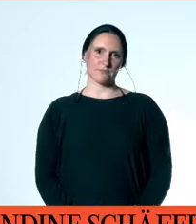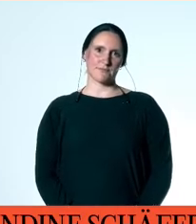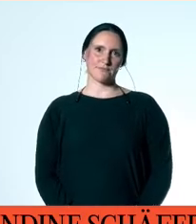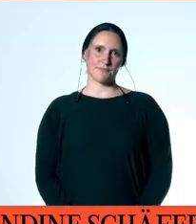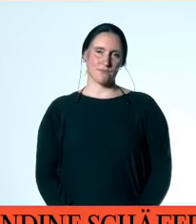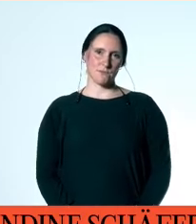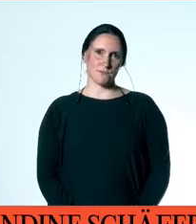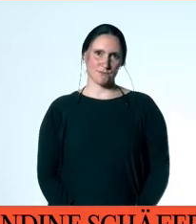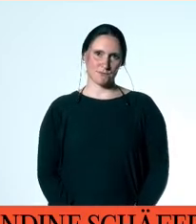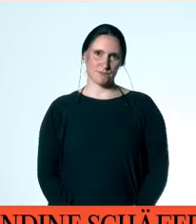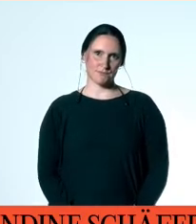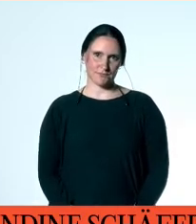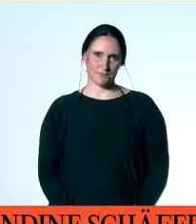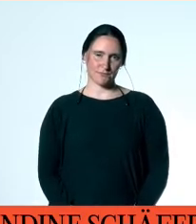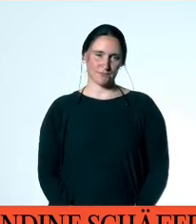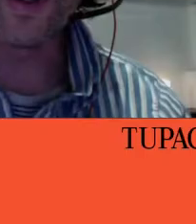auch ansprechen zu können.